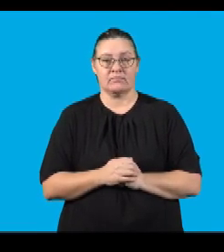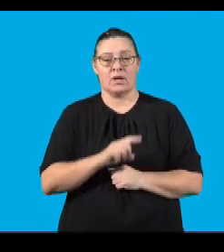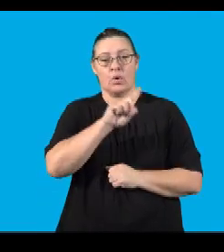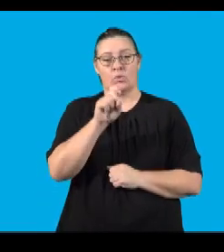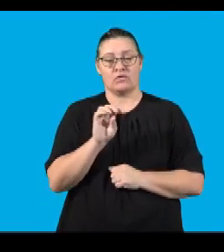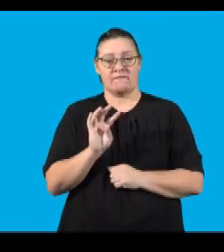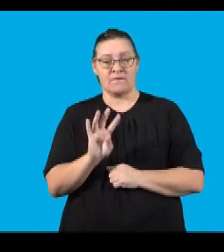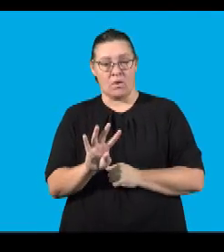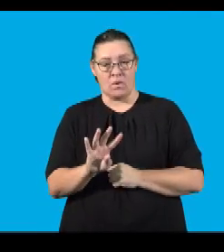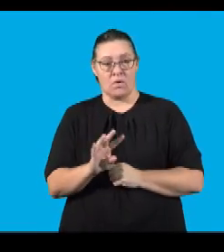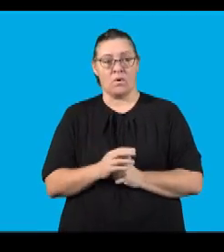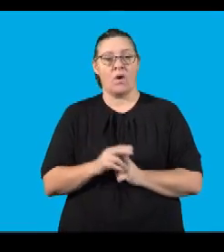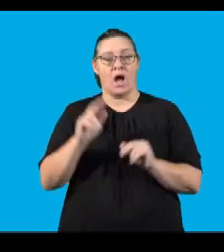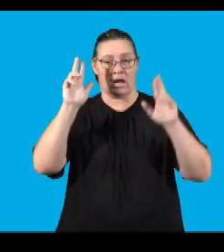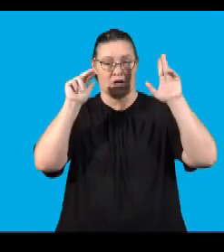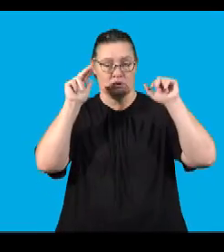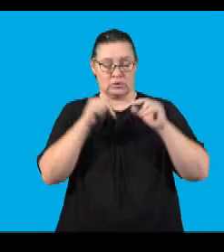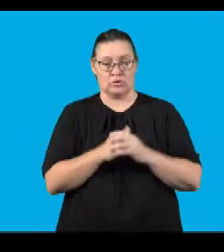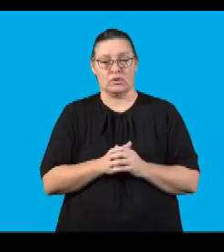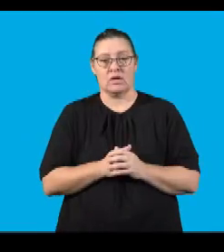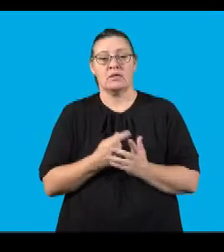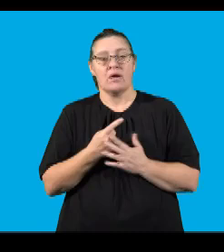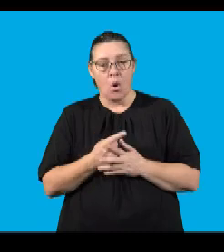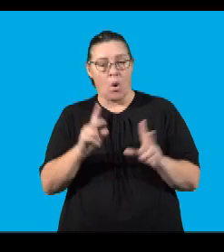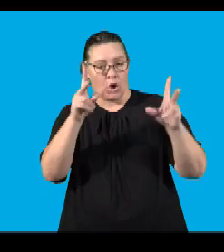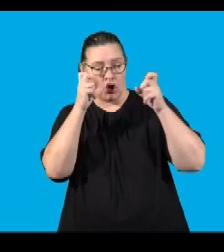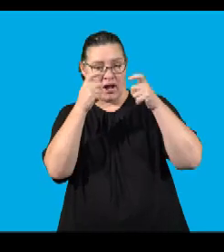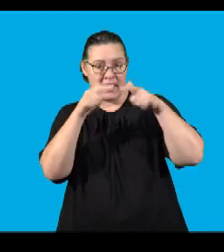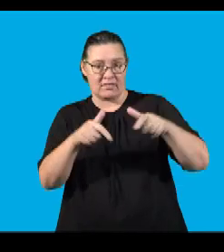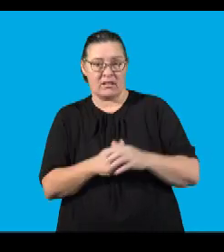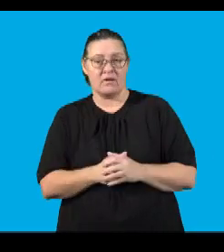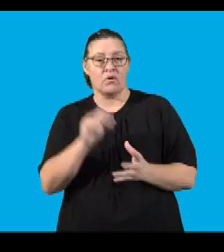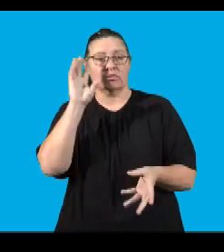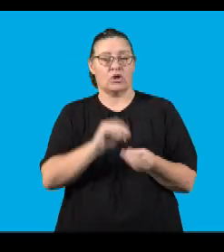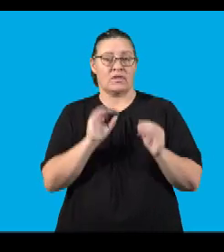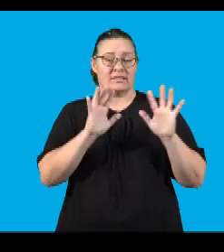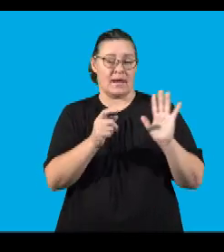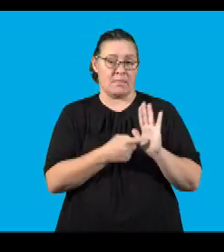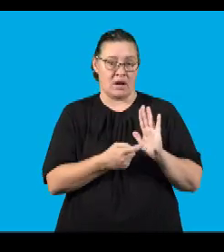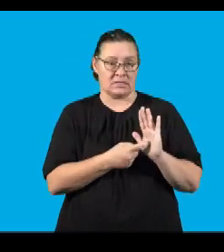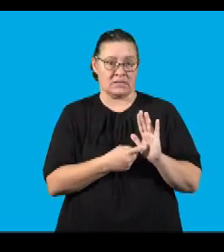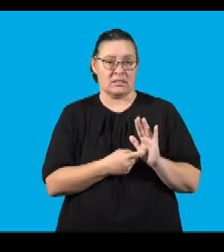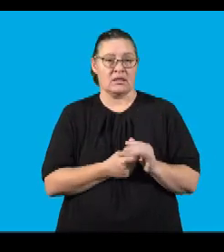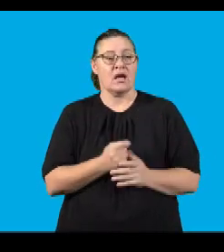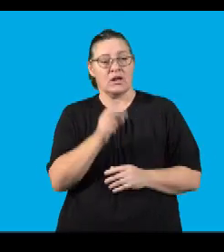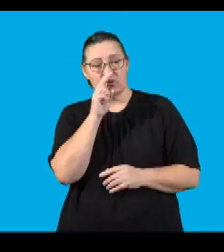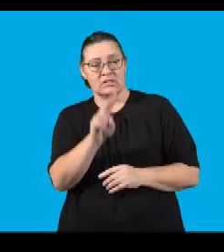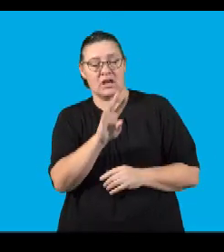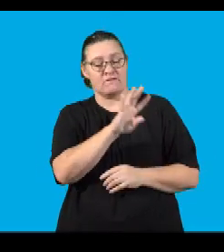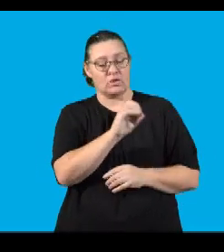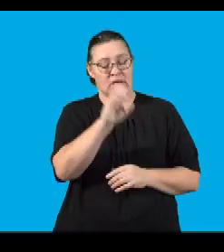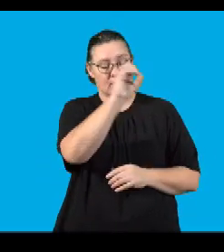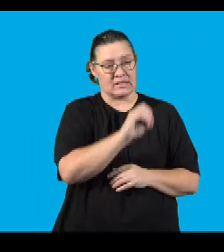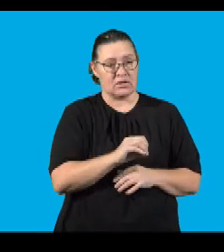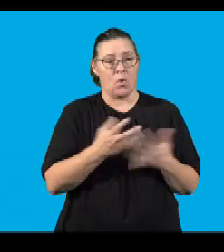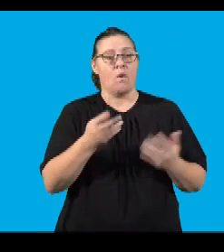Question 4 is the cartoon. It is all cognitive levels for a total of 10 marks, and again you'll see